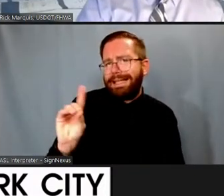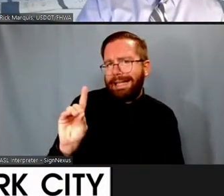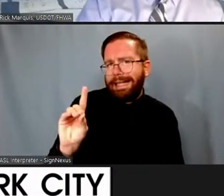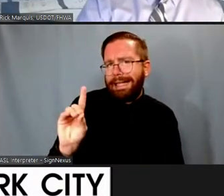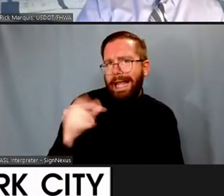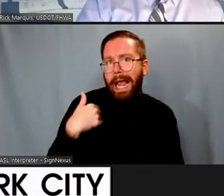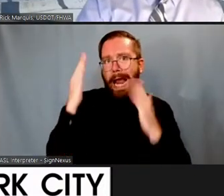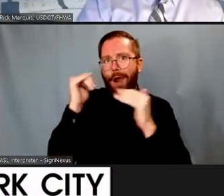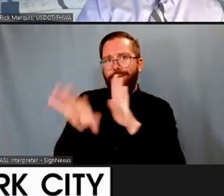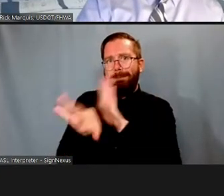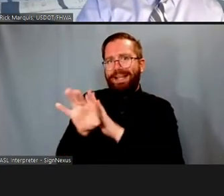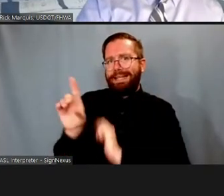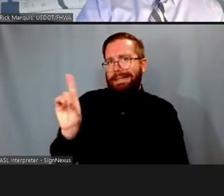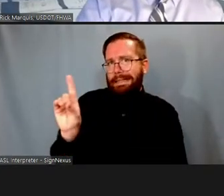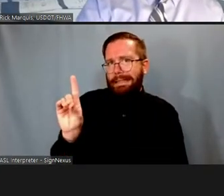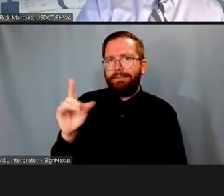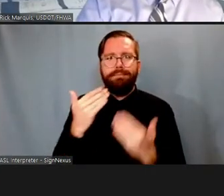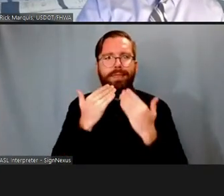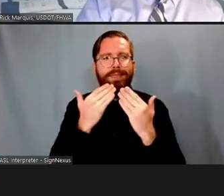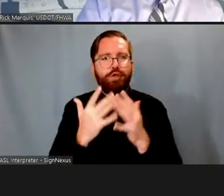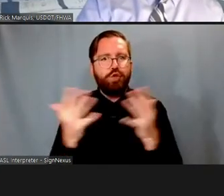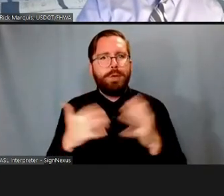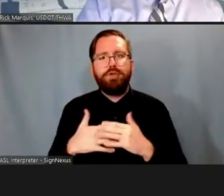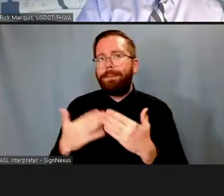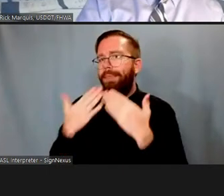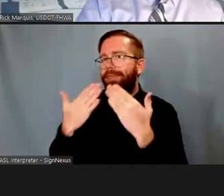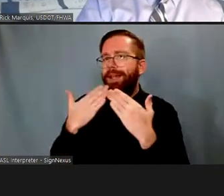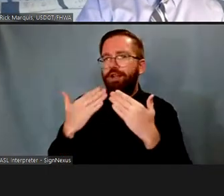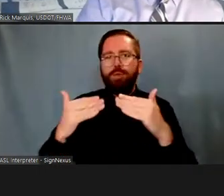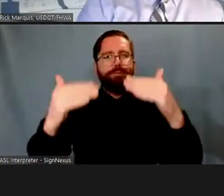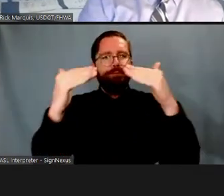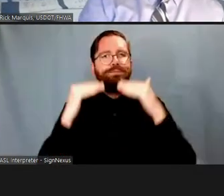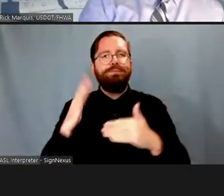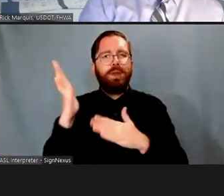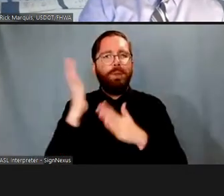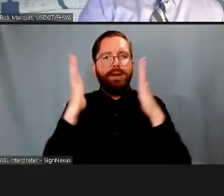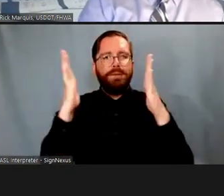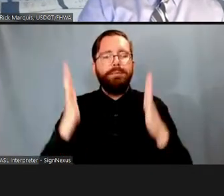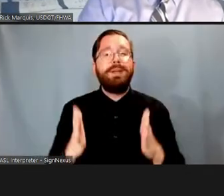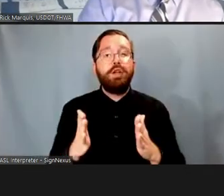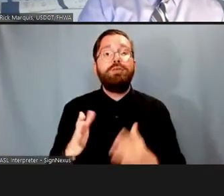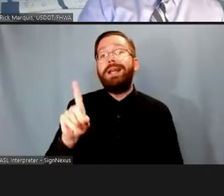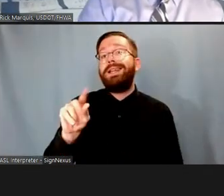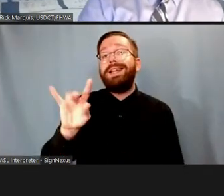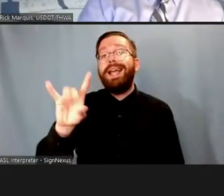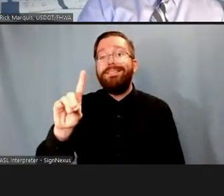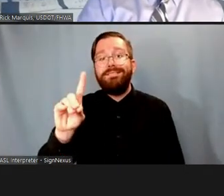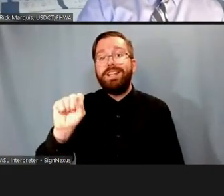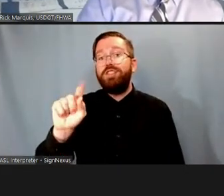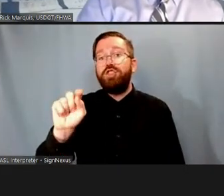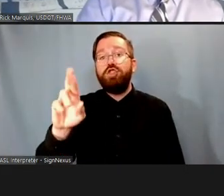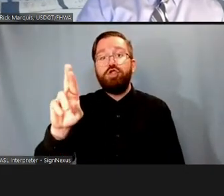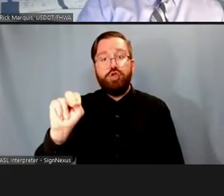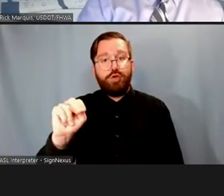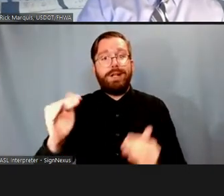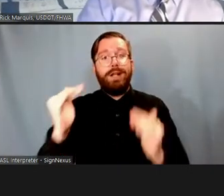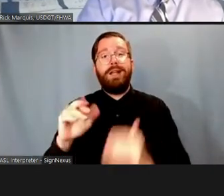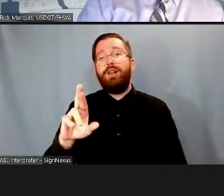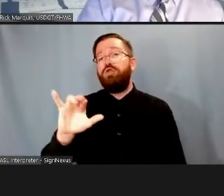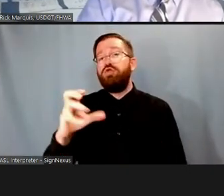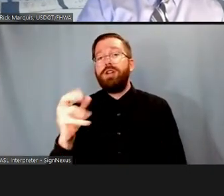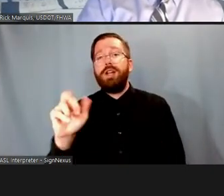much thank you our next speaker is david stern followed by richard